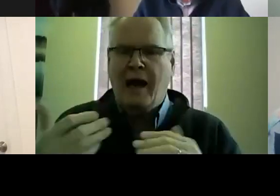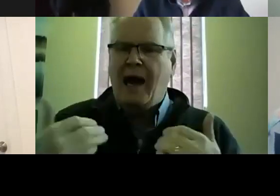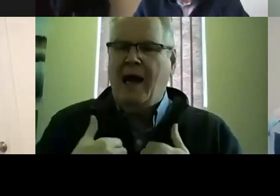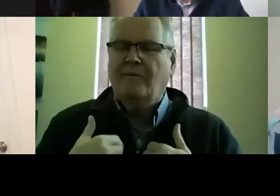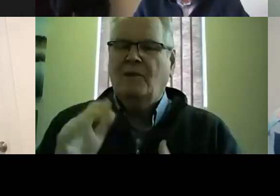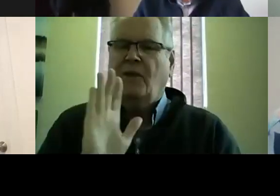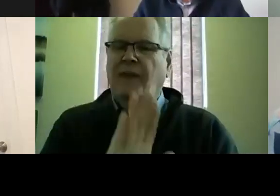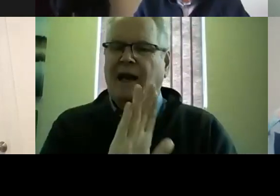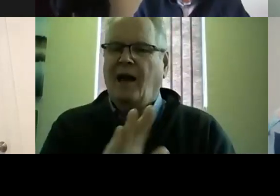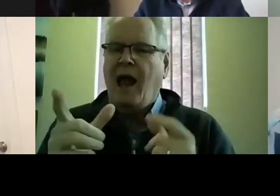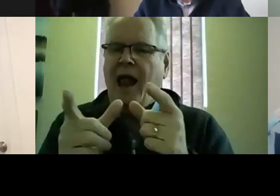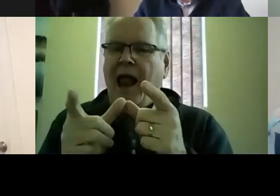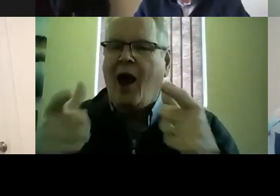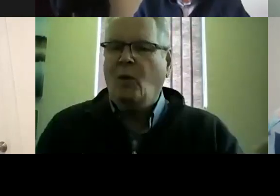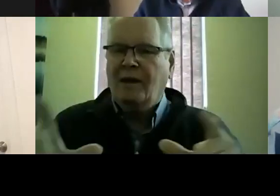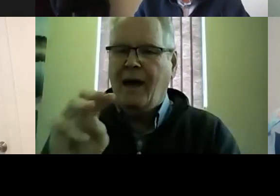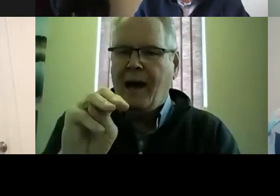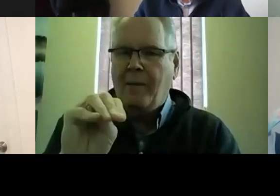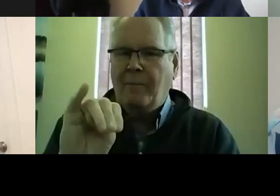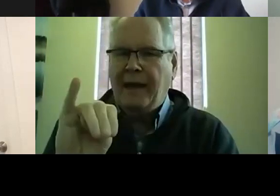become fully